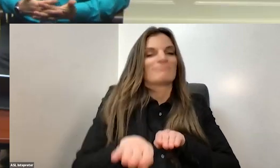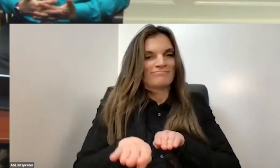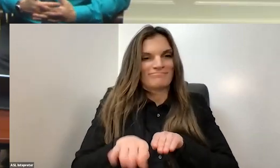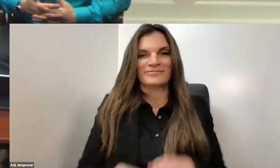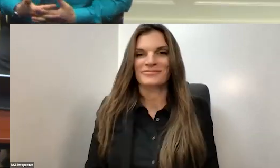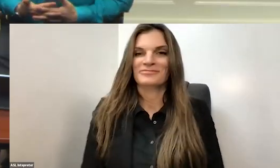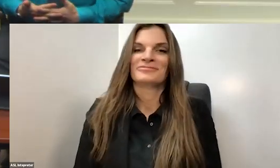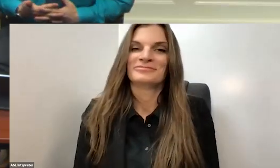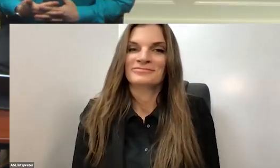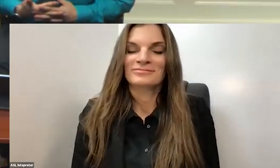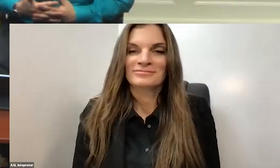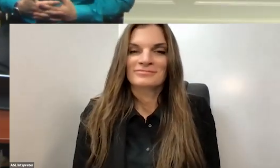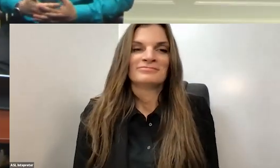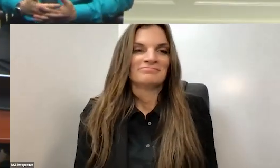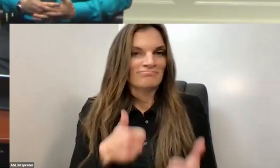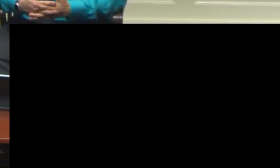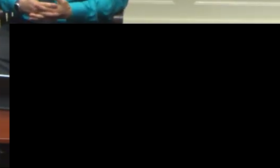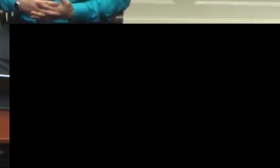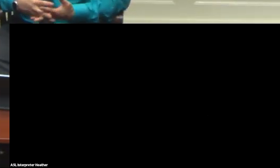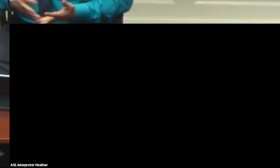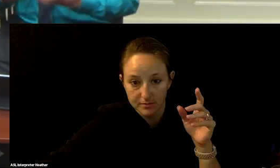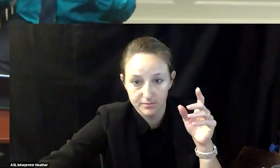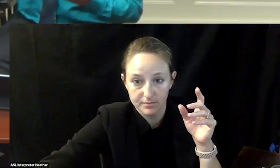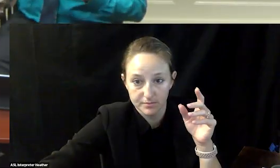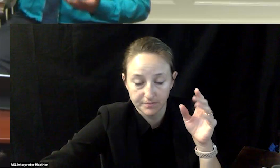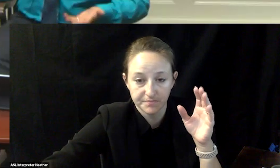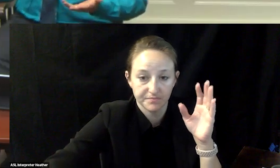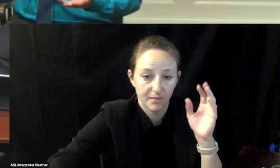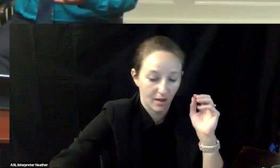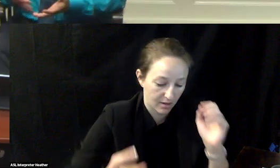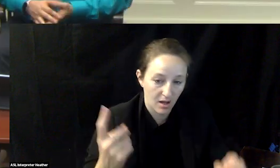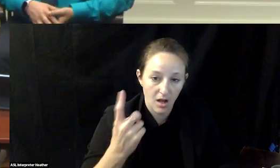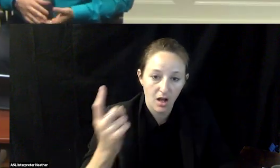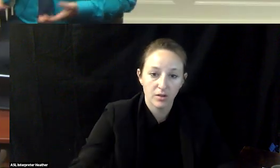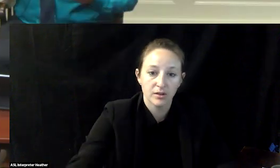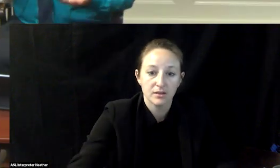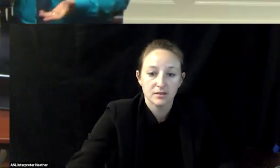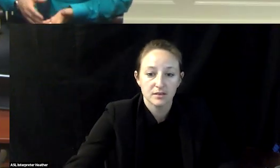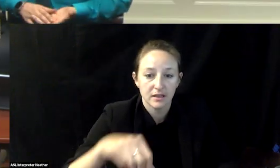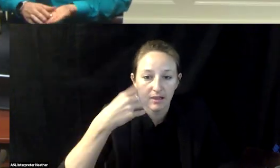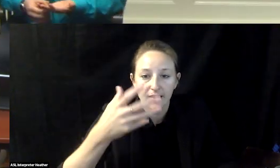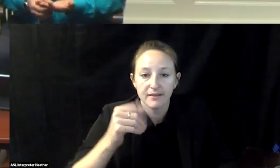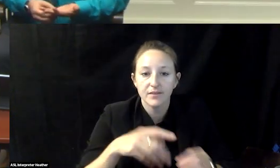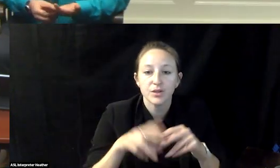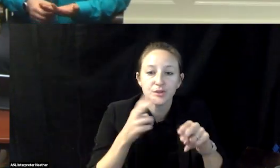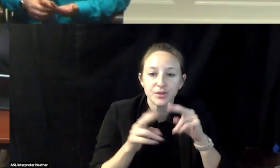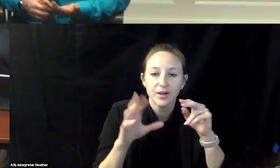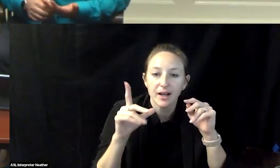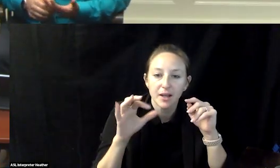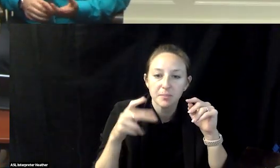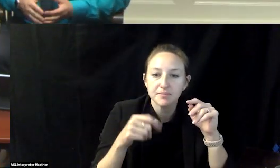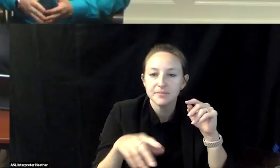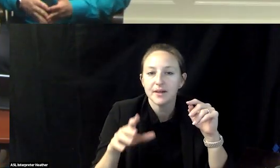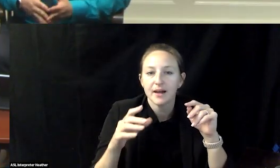That's really awesome. I always give a short quip when people ask, I just got into this out of self-interest and then it turned into a career.